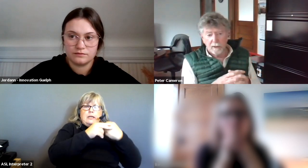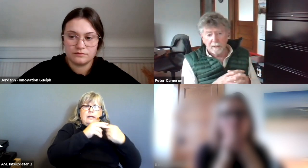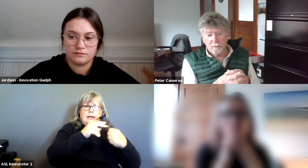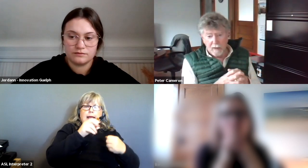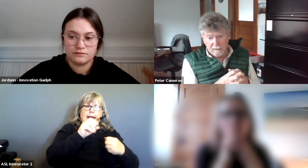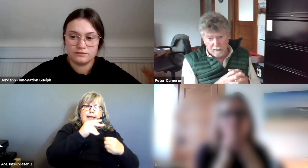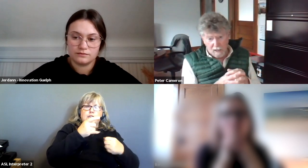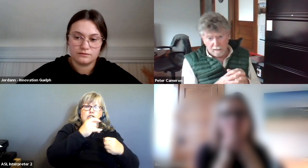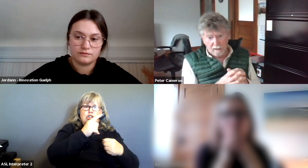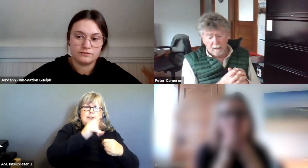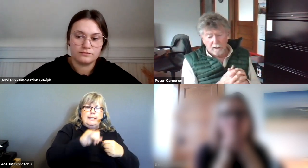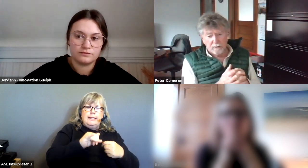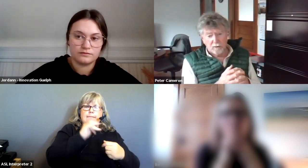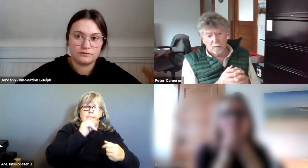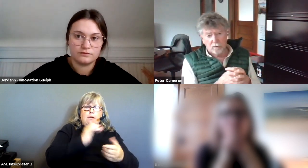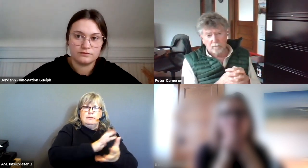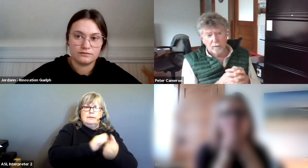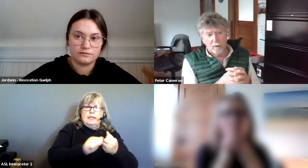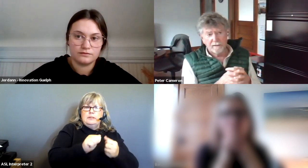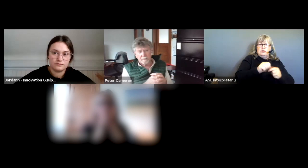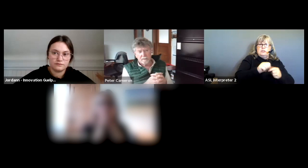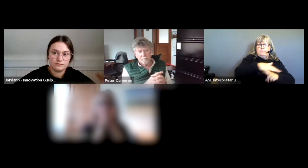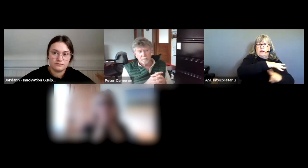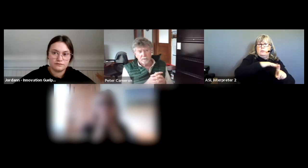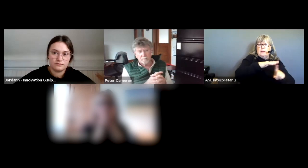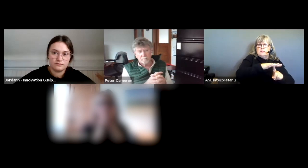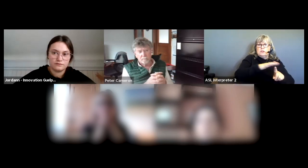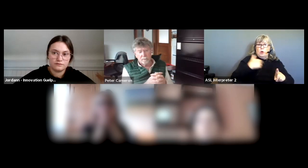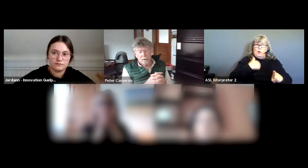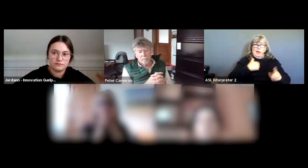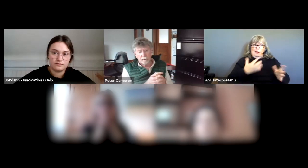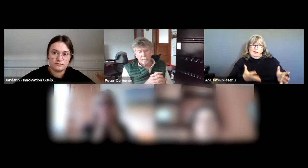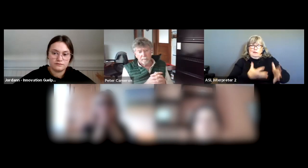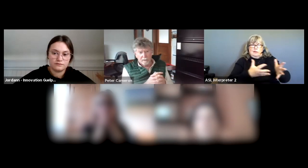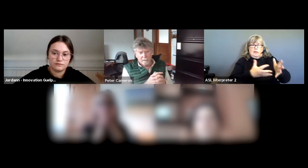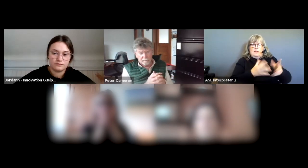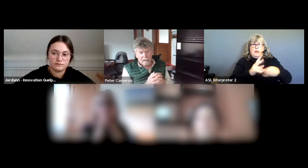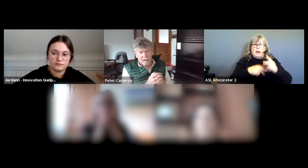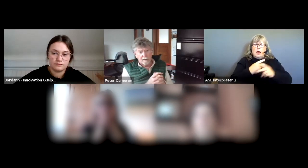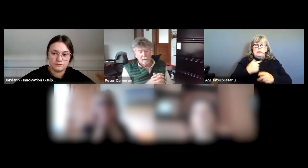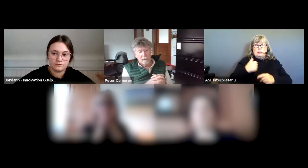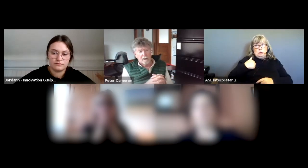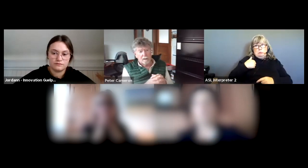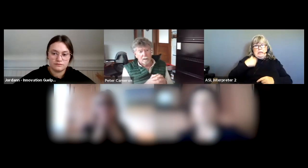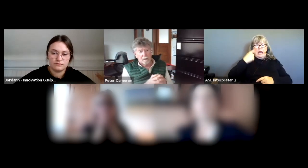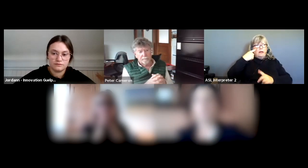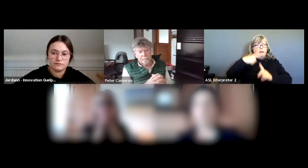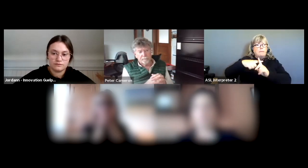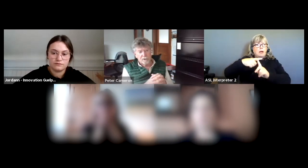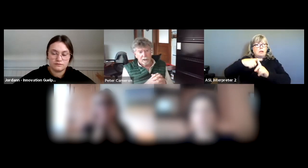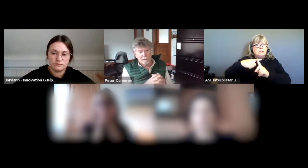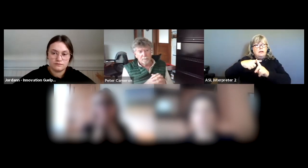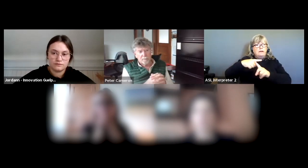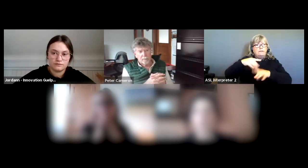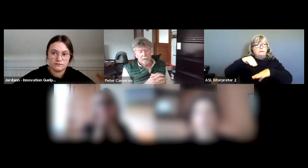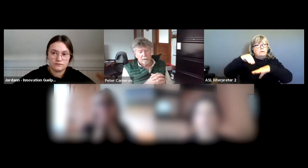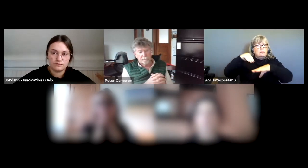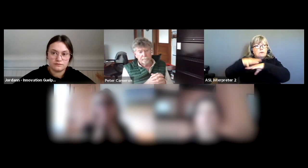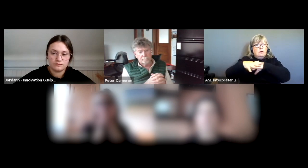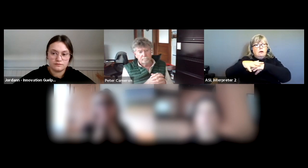to expand that. So, I see those as, very positive climate